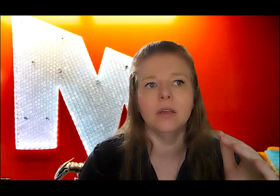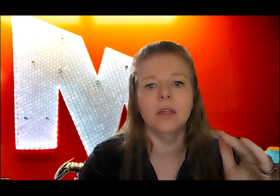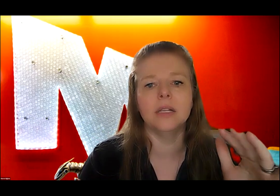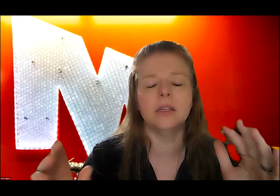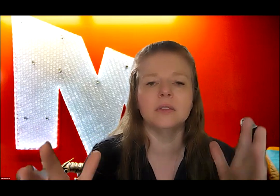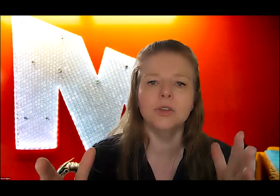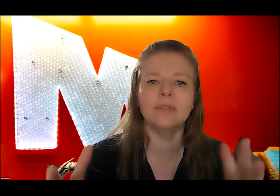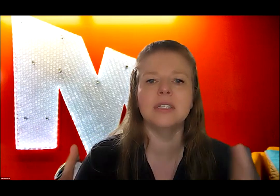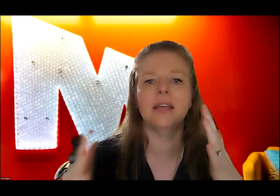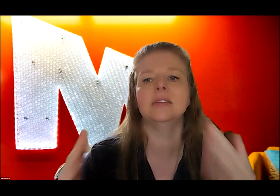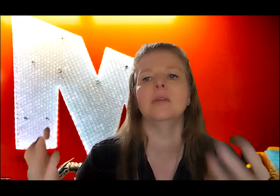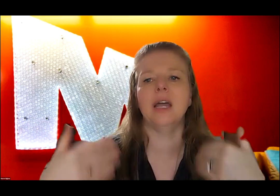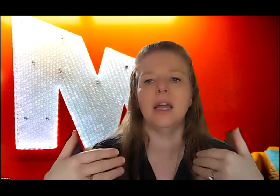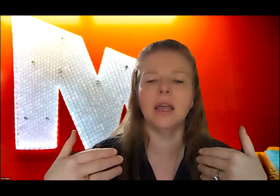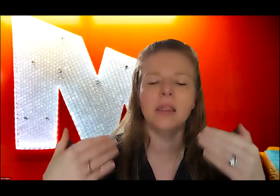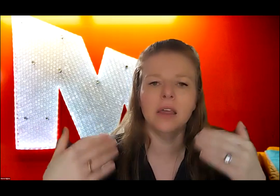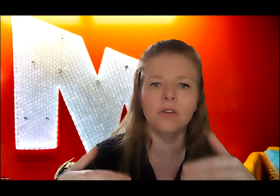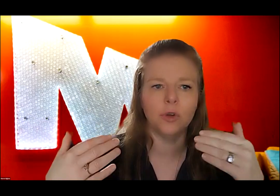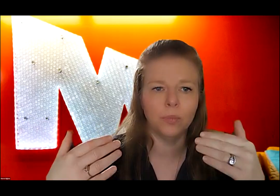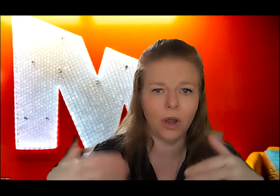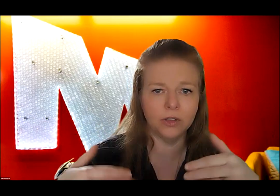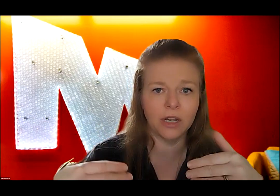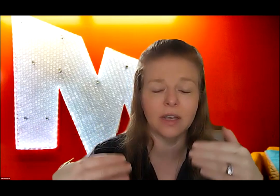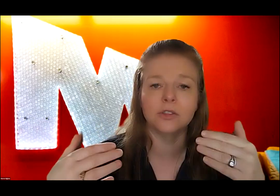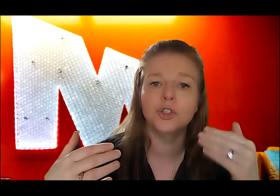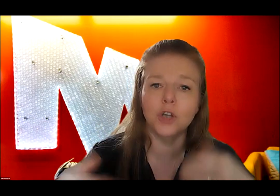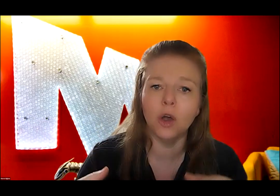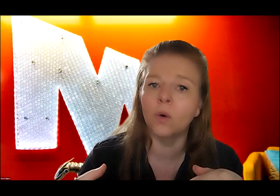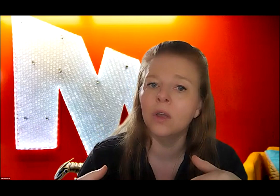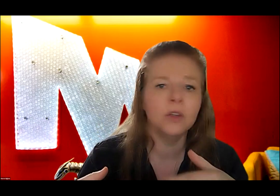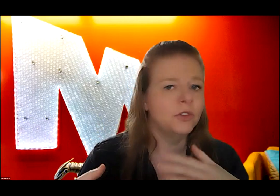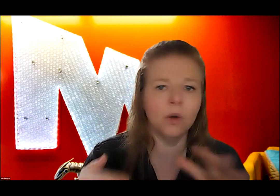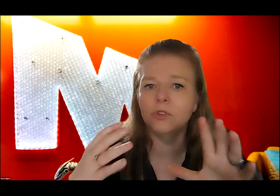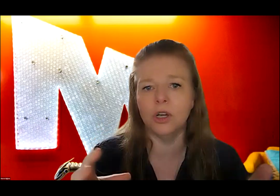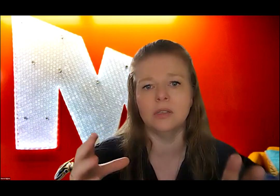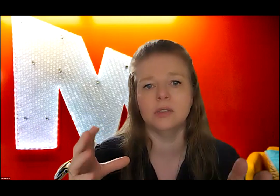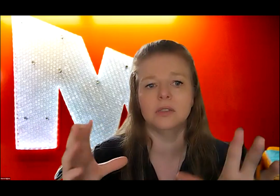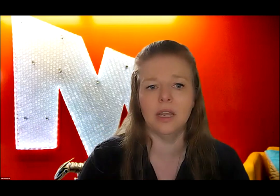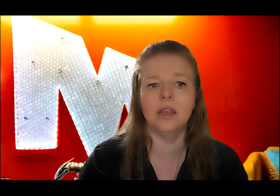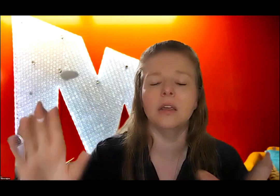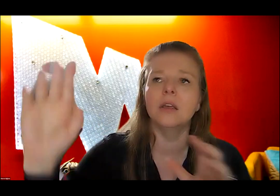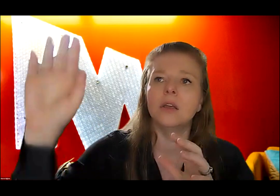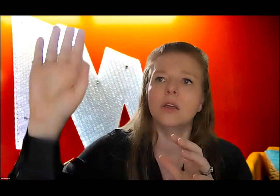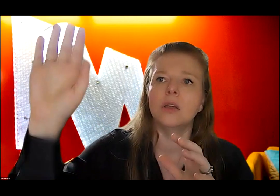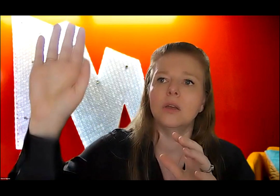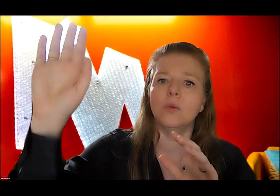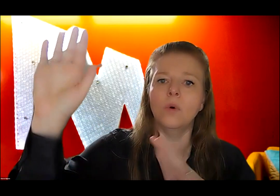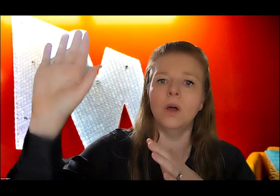it's, it's, you have to take a step back and think of your project as a show. Don't just take